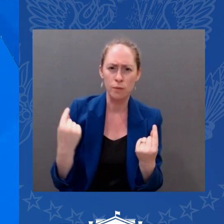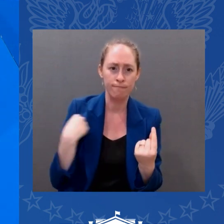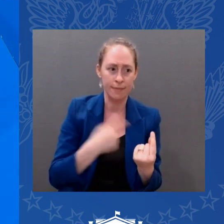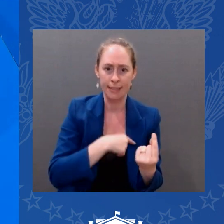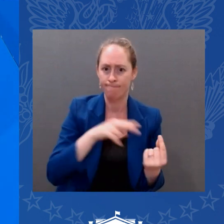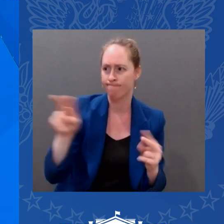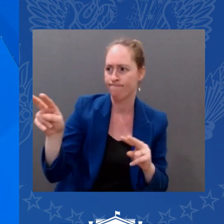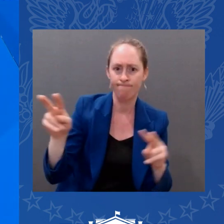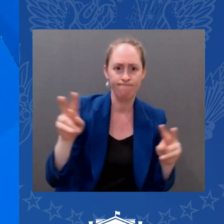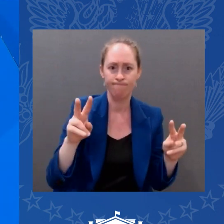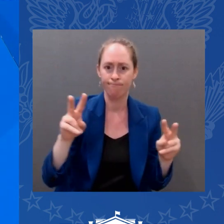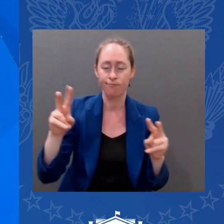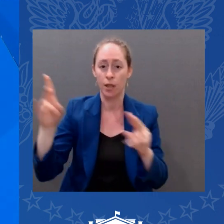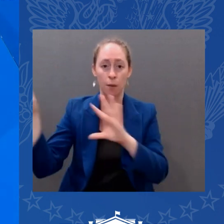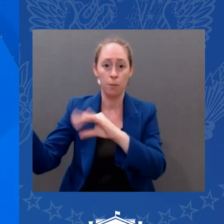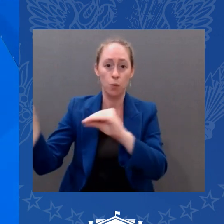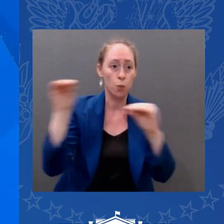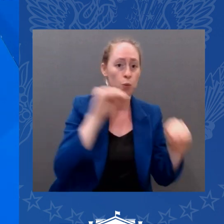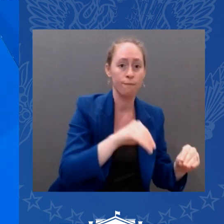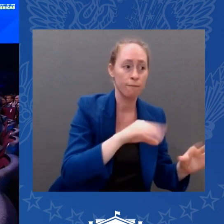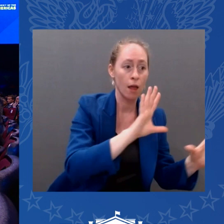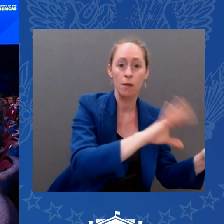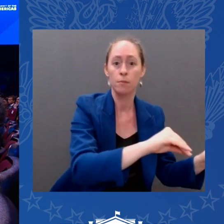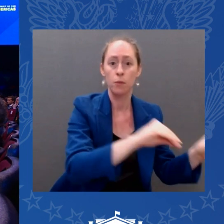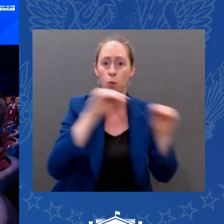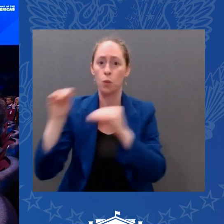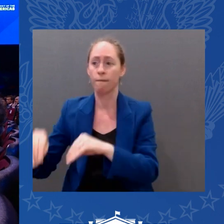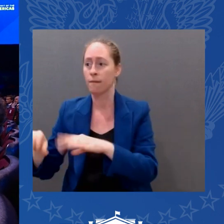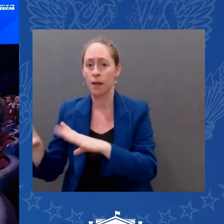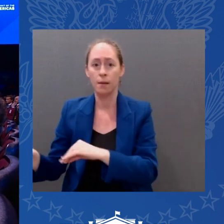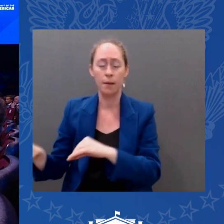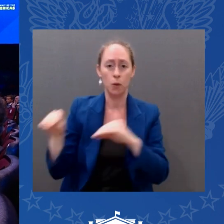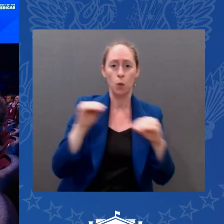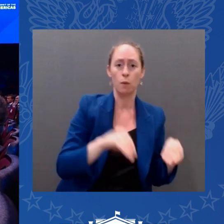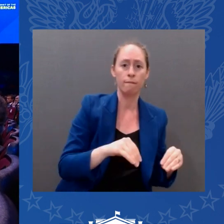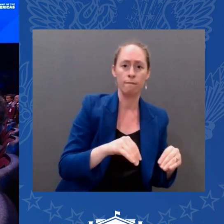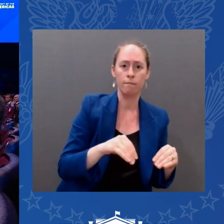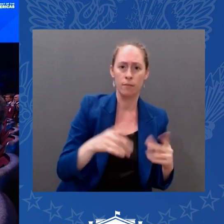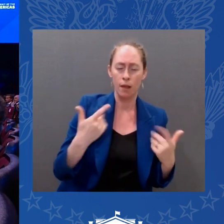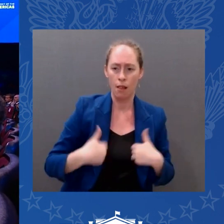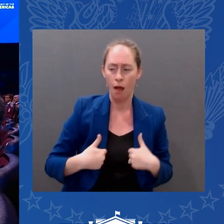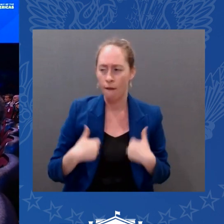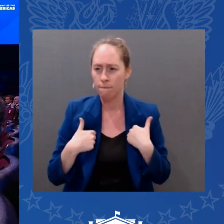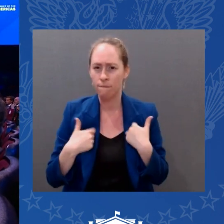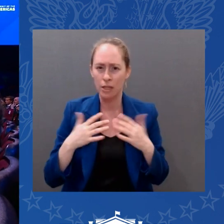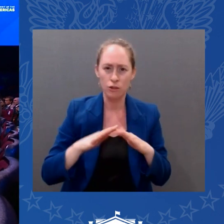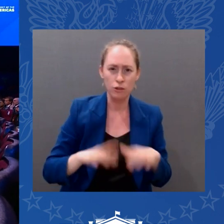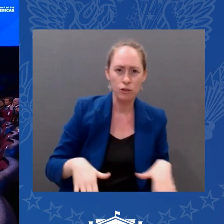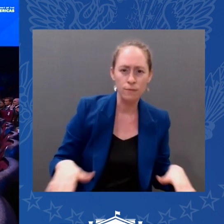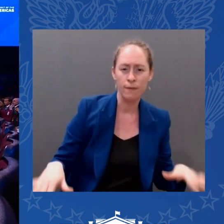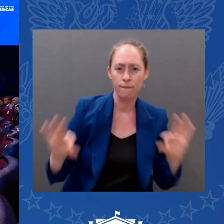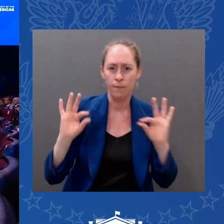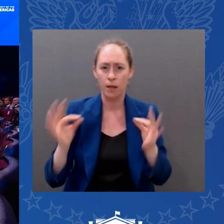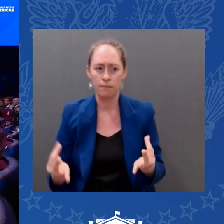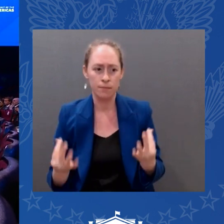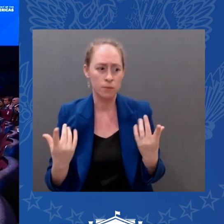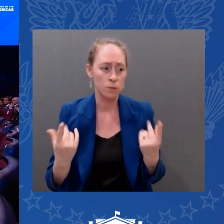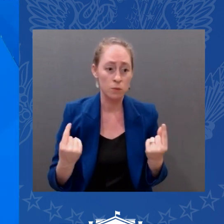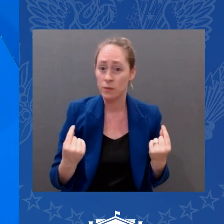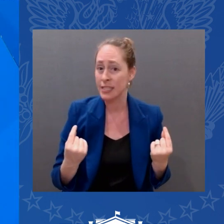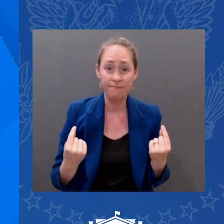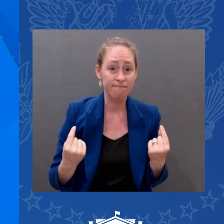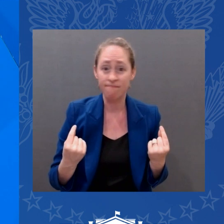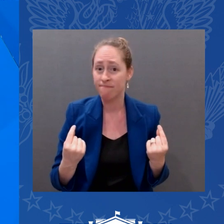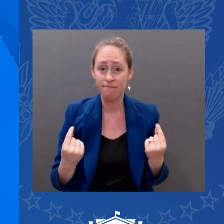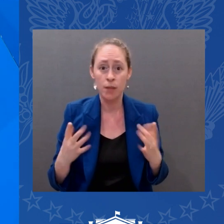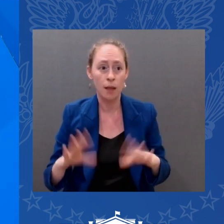option available to them to provide for themselves and their families. These challenges affect all of us.